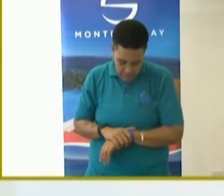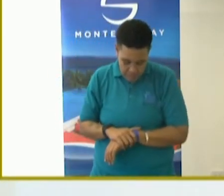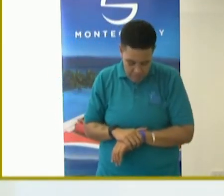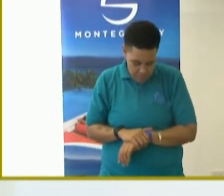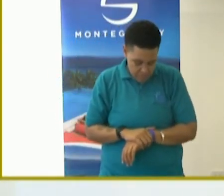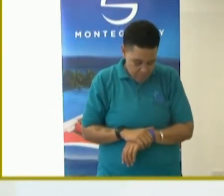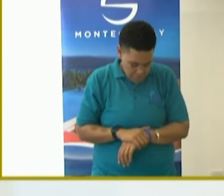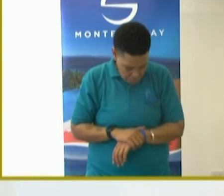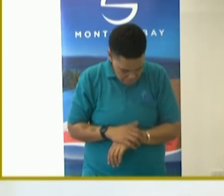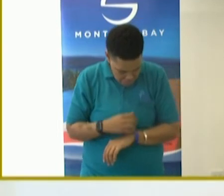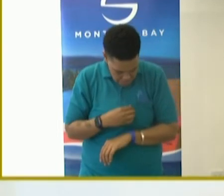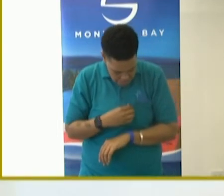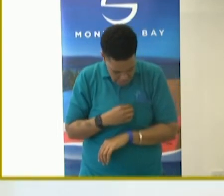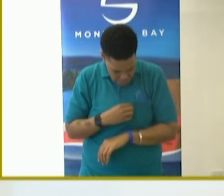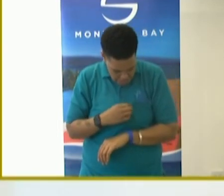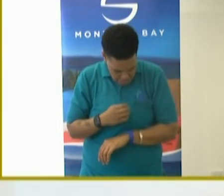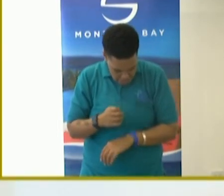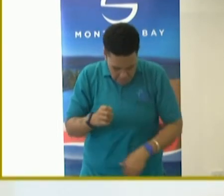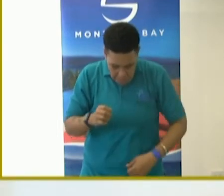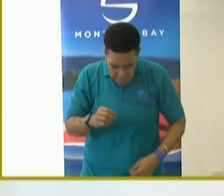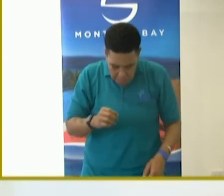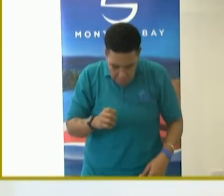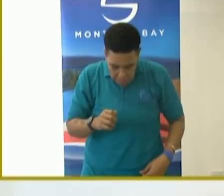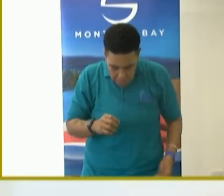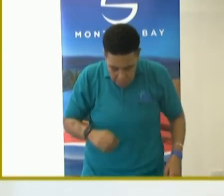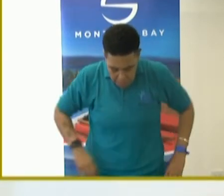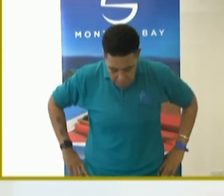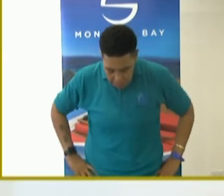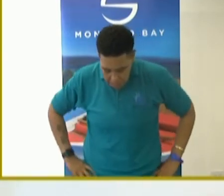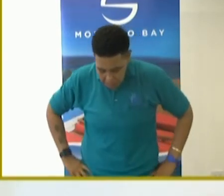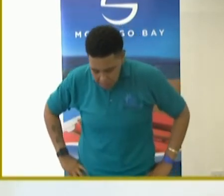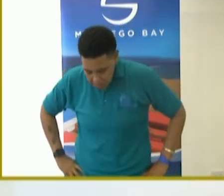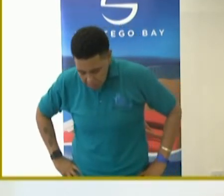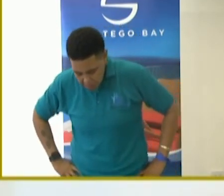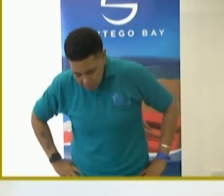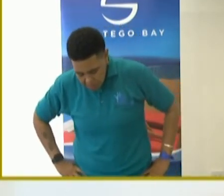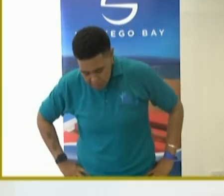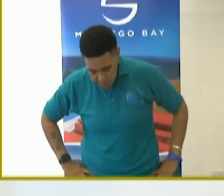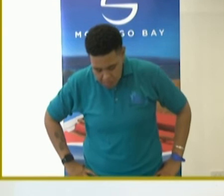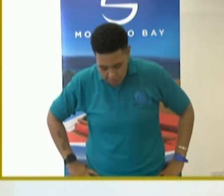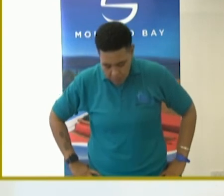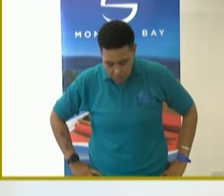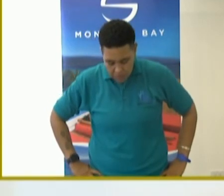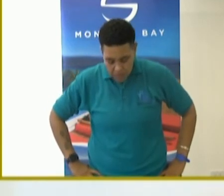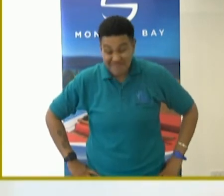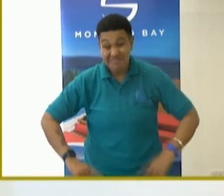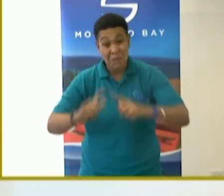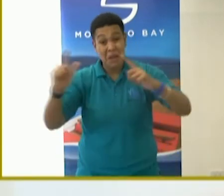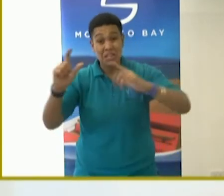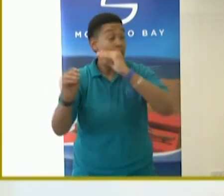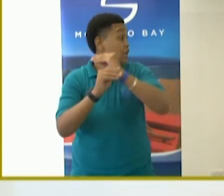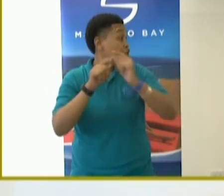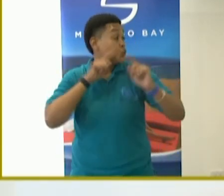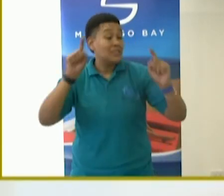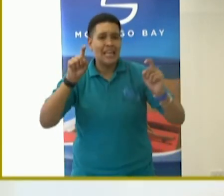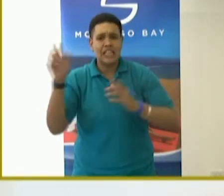major addition to the testing arrangements in the country. No longer are persons